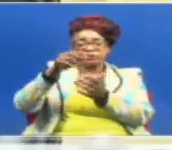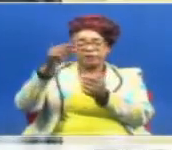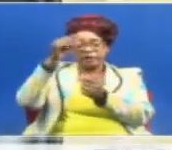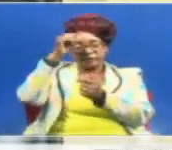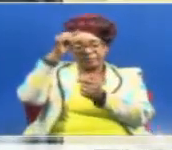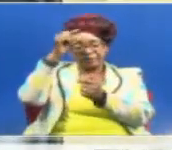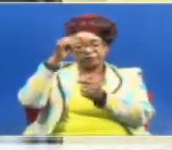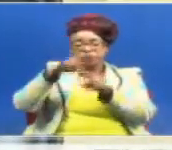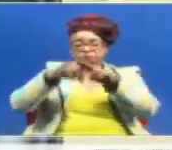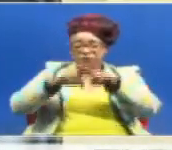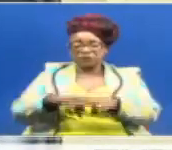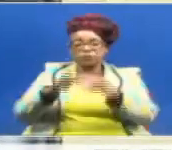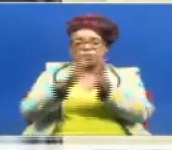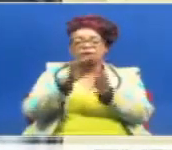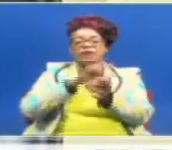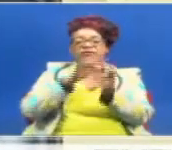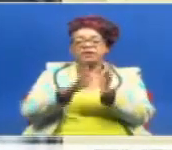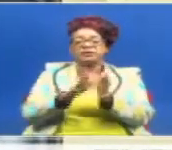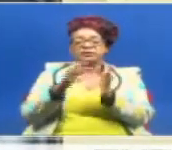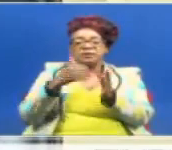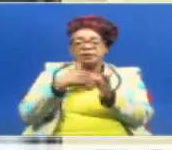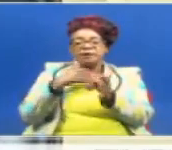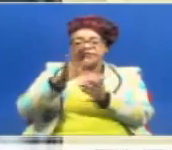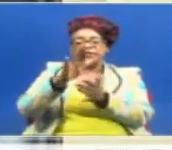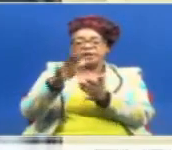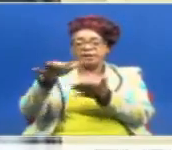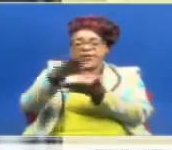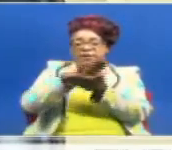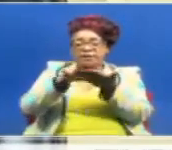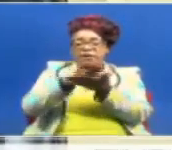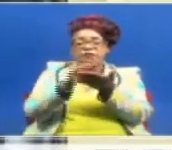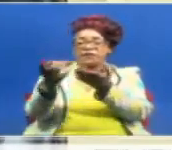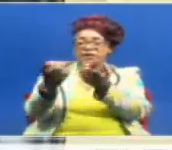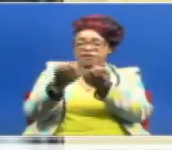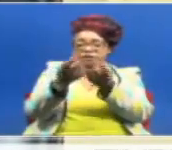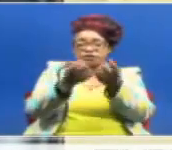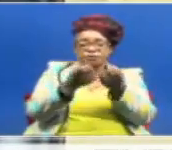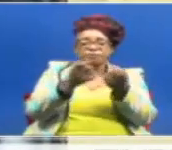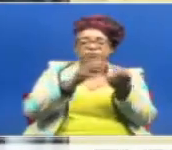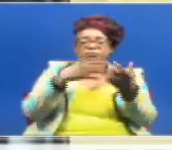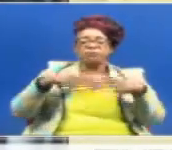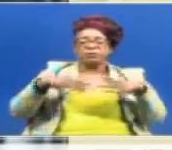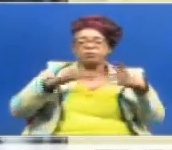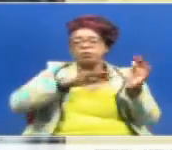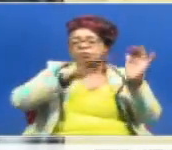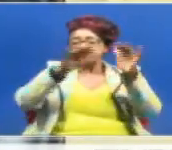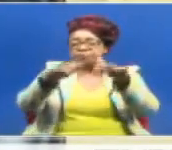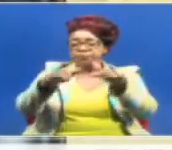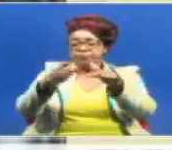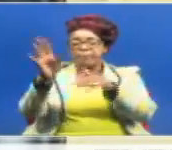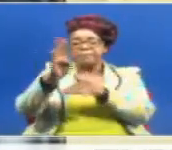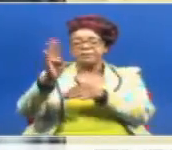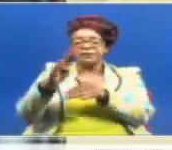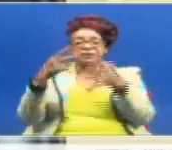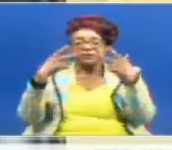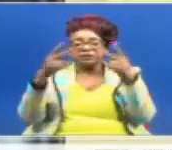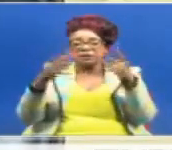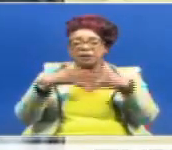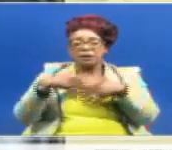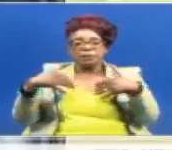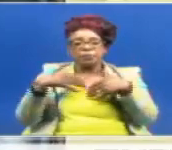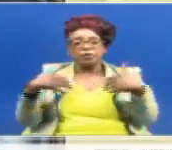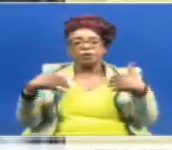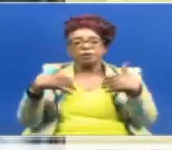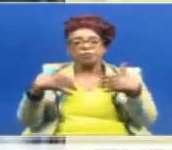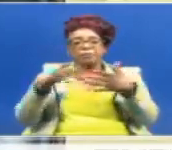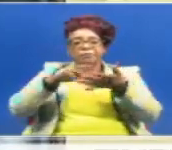to map out their attractions. People can just come here, see animals, go to the beach, see animals, and leave. They need to go to our